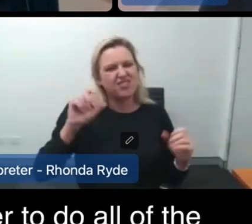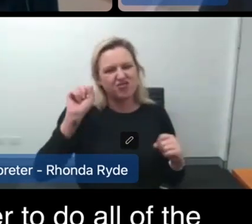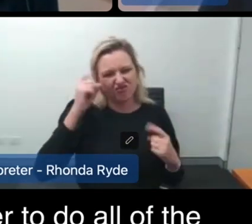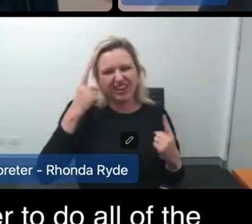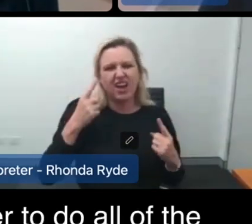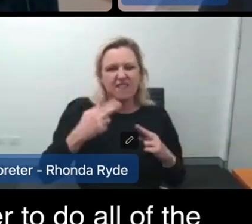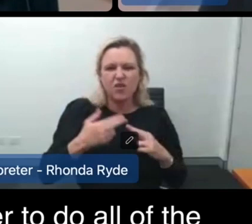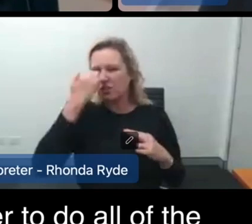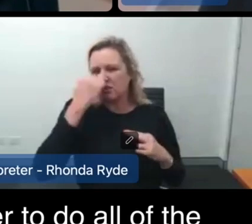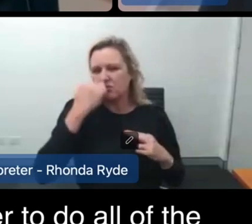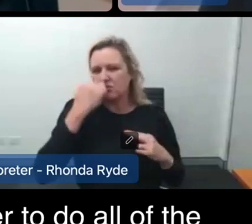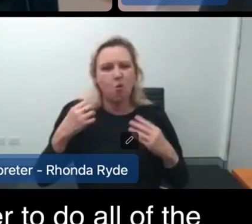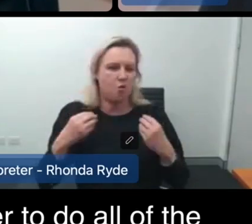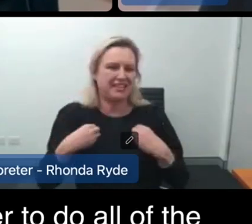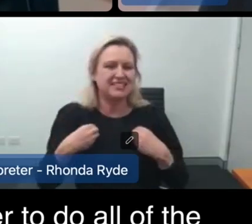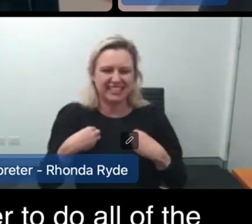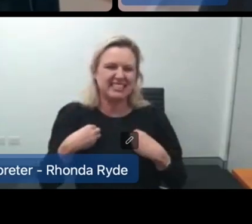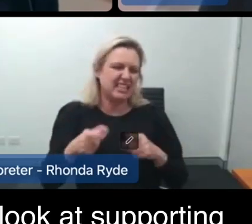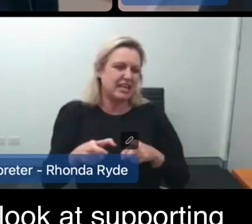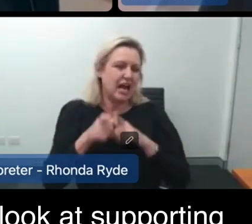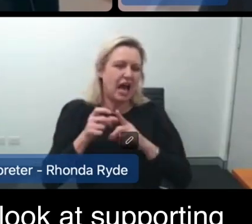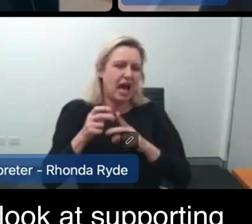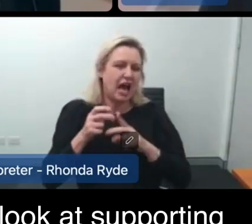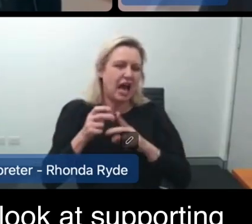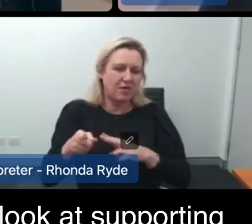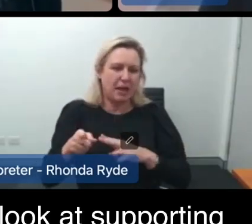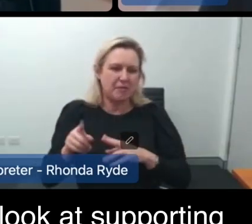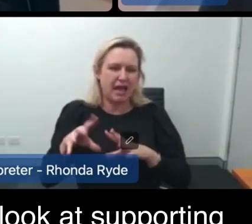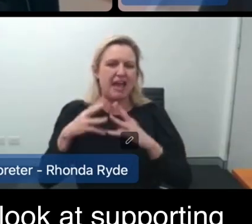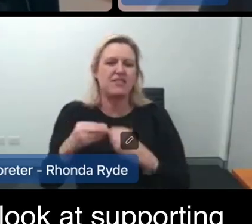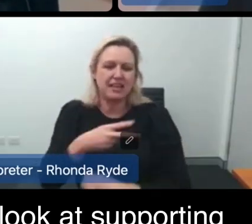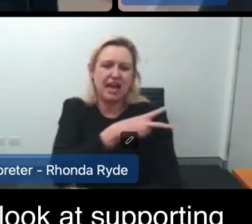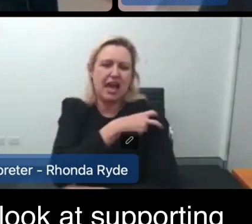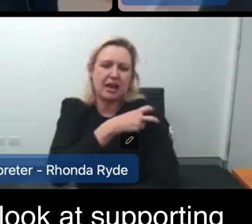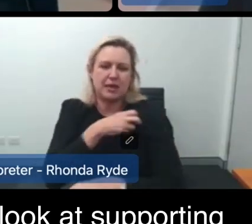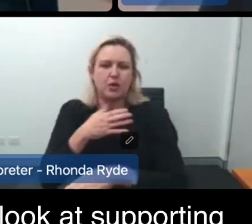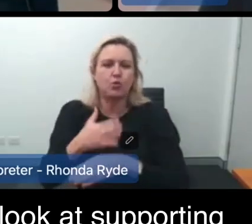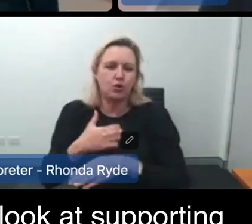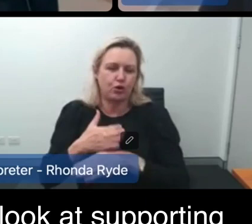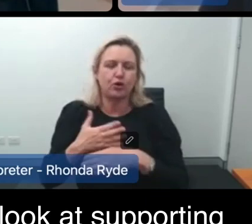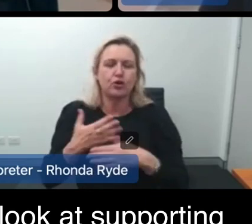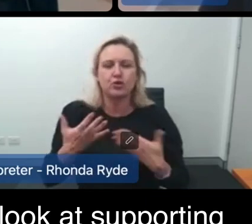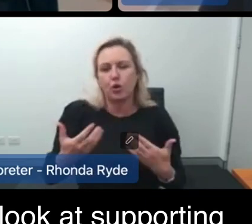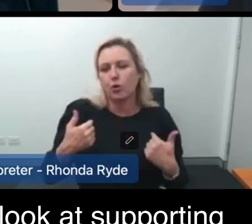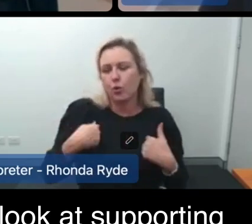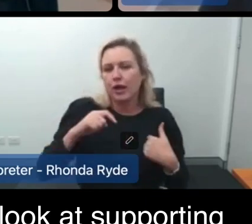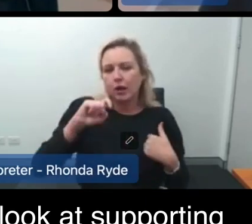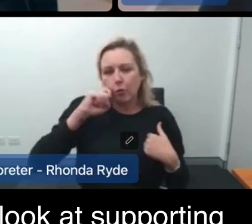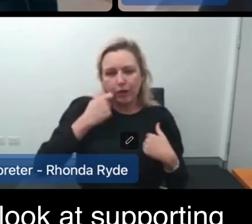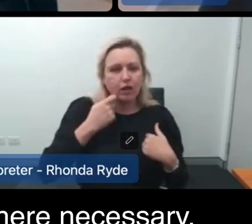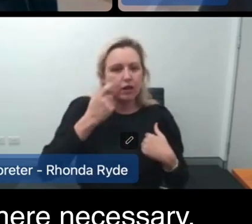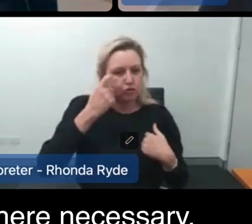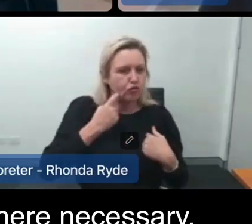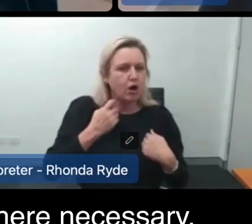smaller providers find it harder to do all of the admin work. And so we will look at